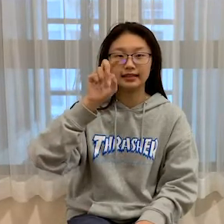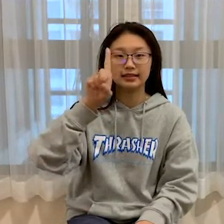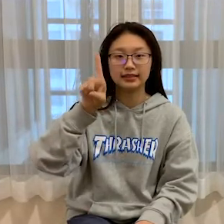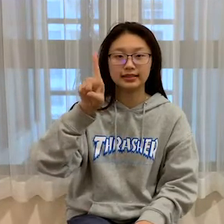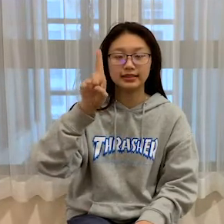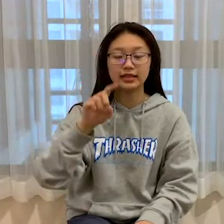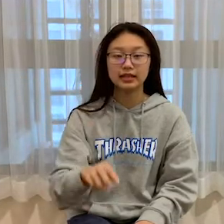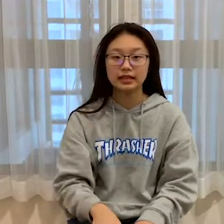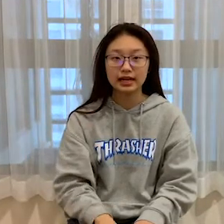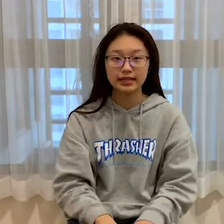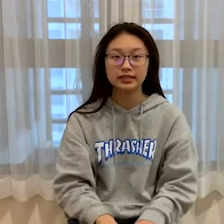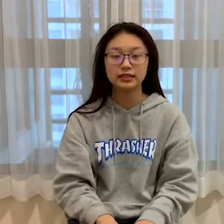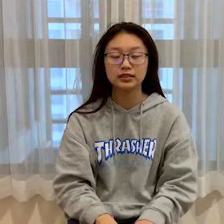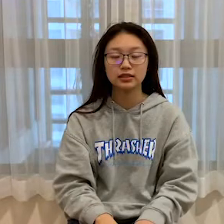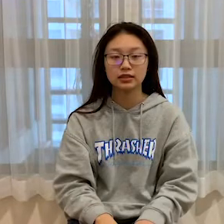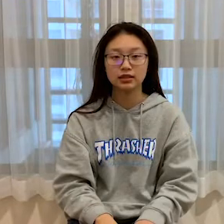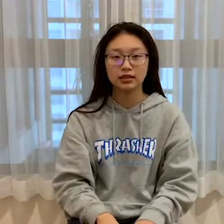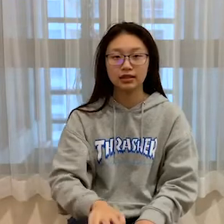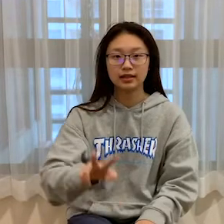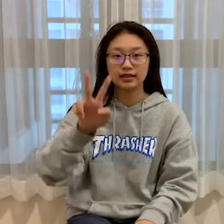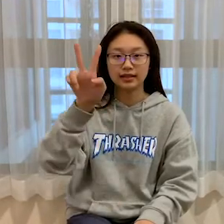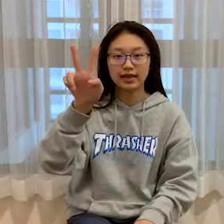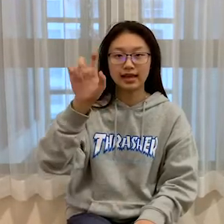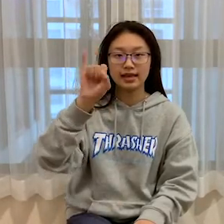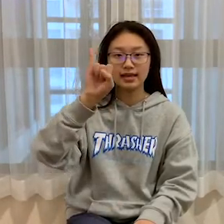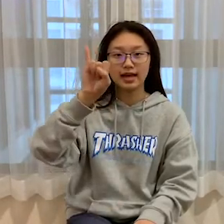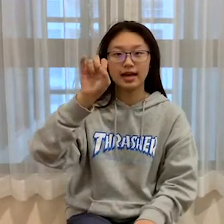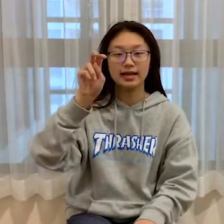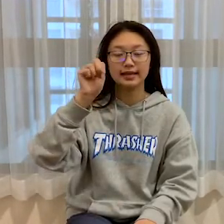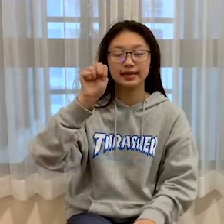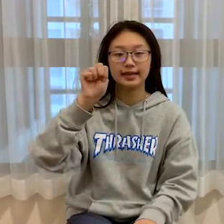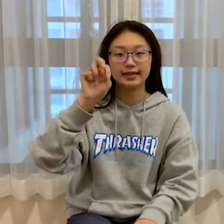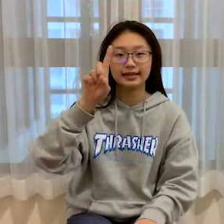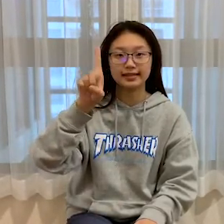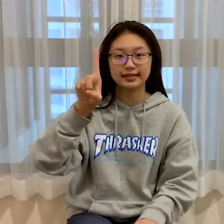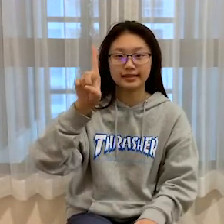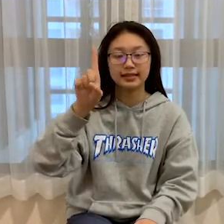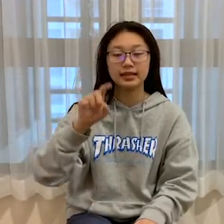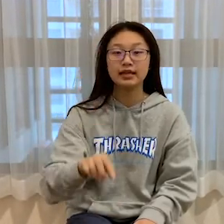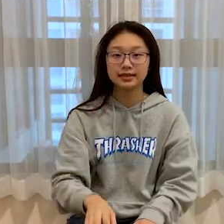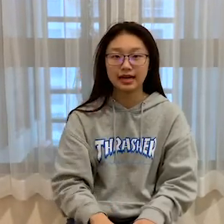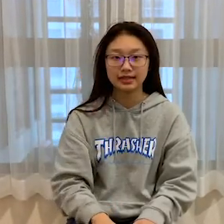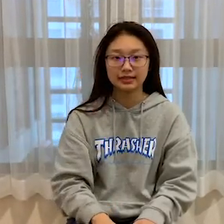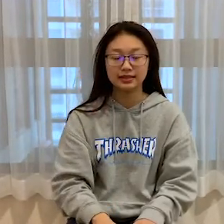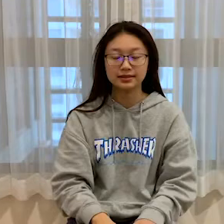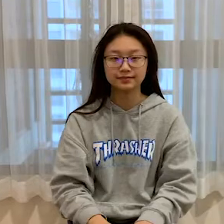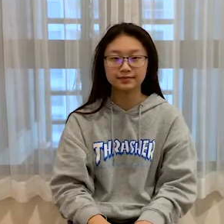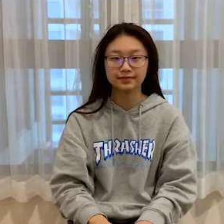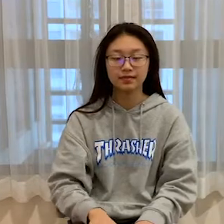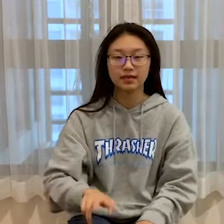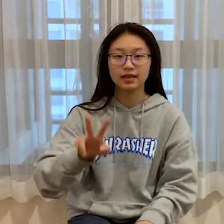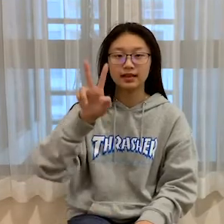verb to mean do well at something, be well at something. Also, it can mean